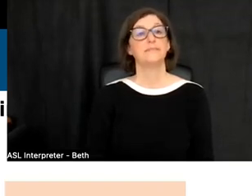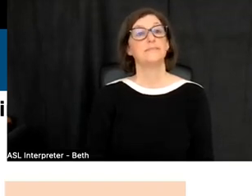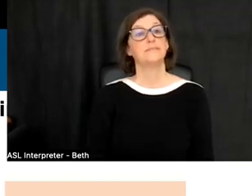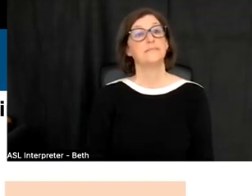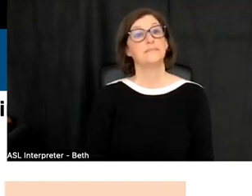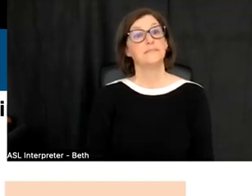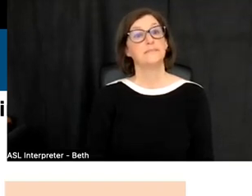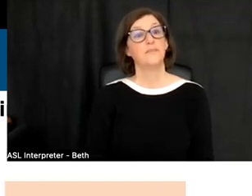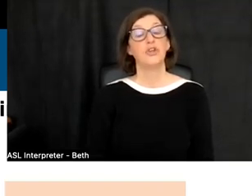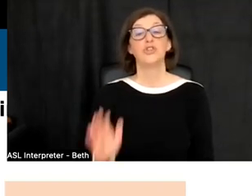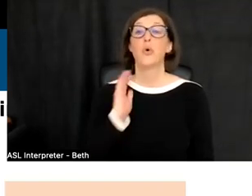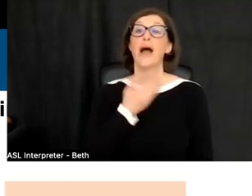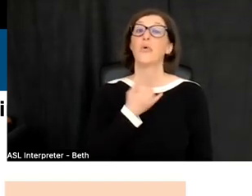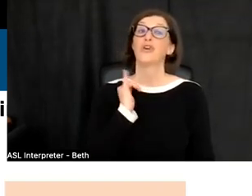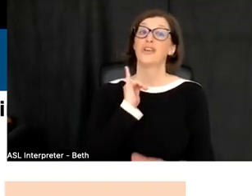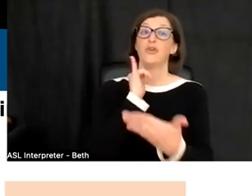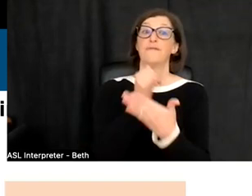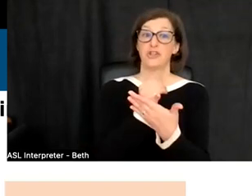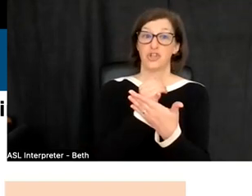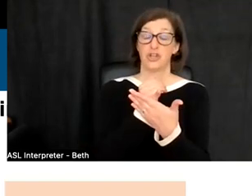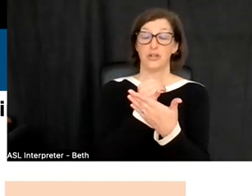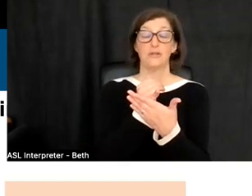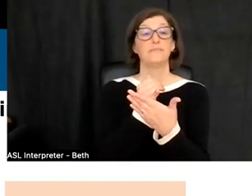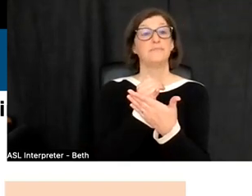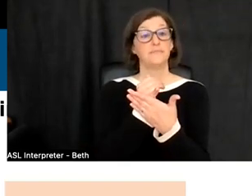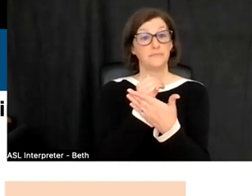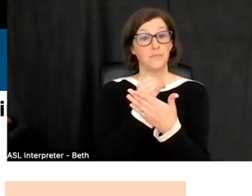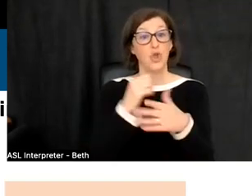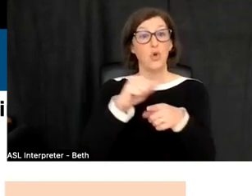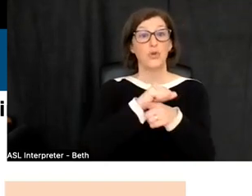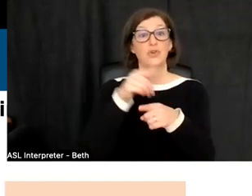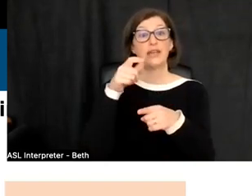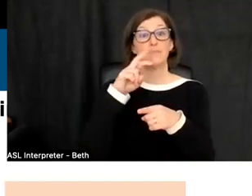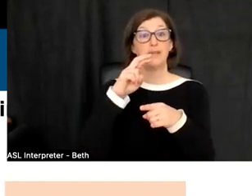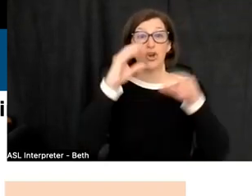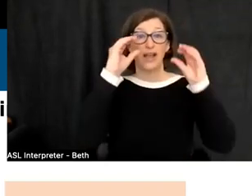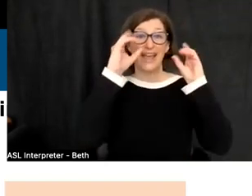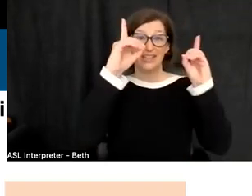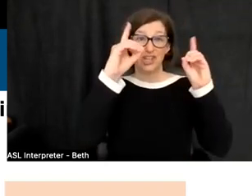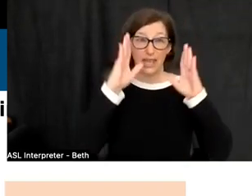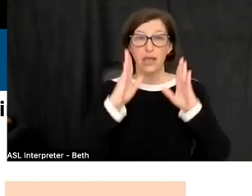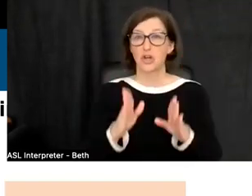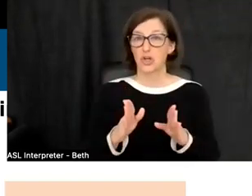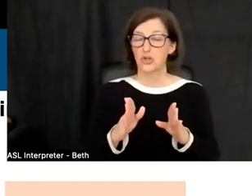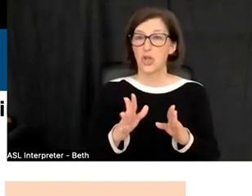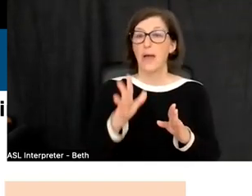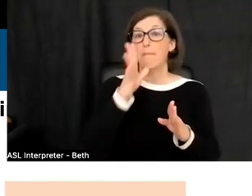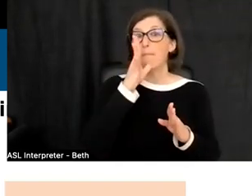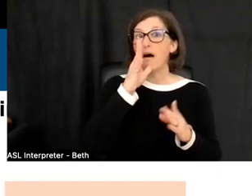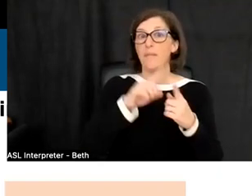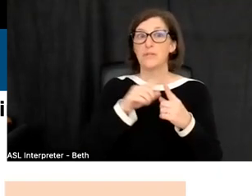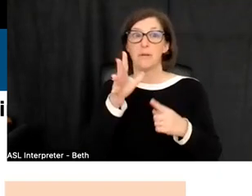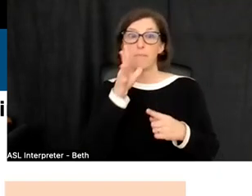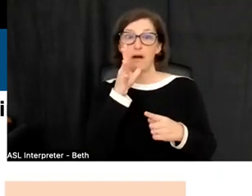So in our intervention, we trained peer educators who were the mother-to-mother, where they